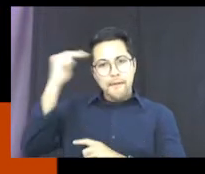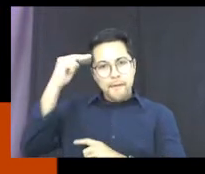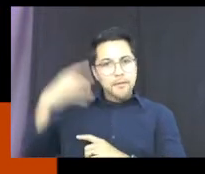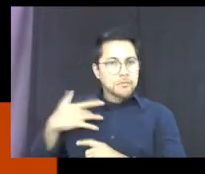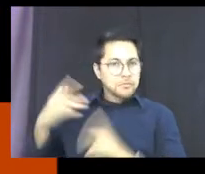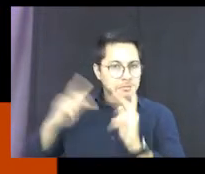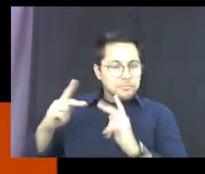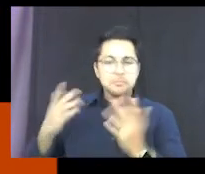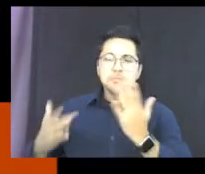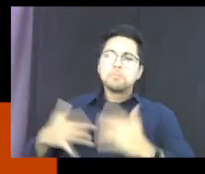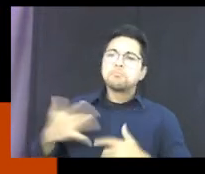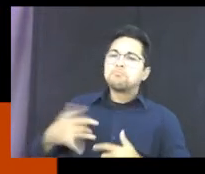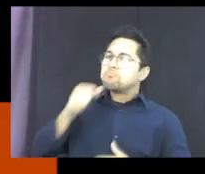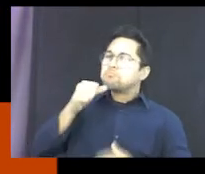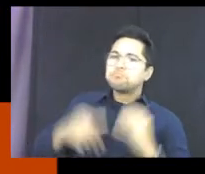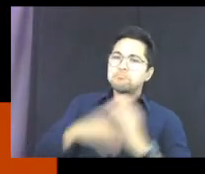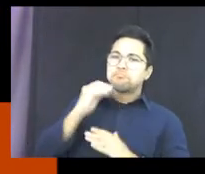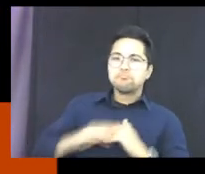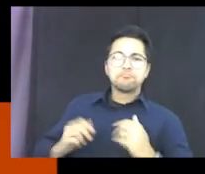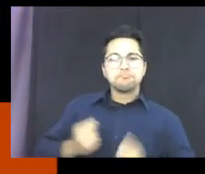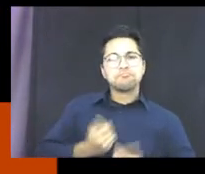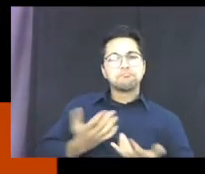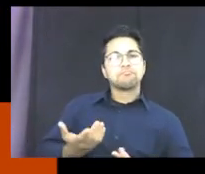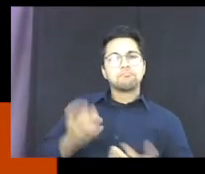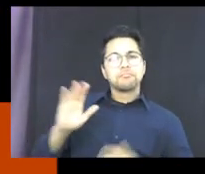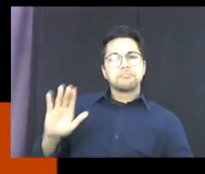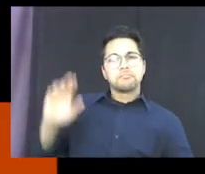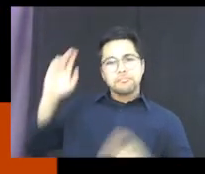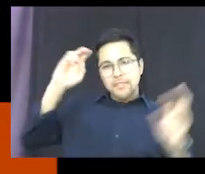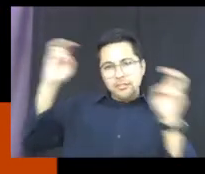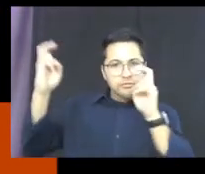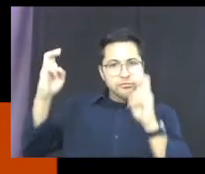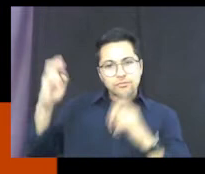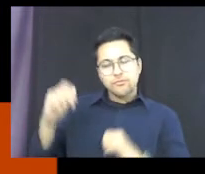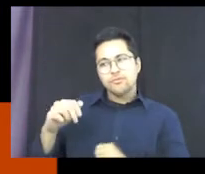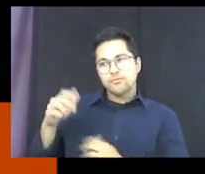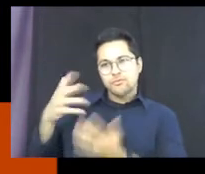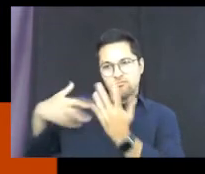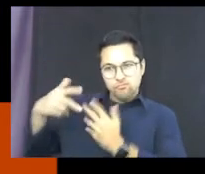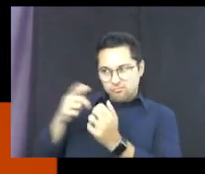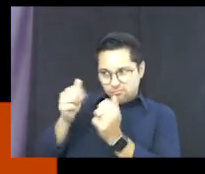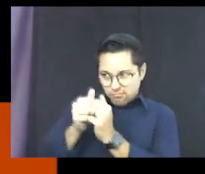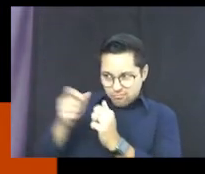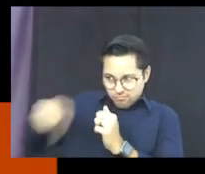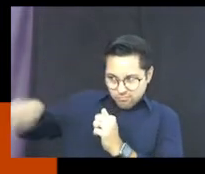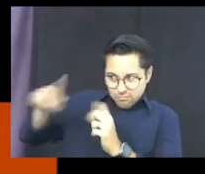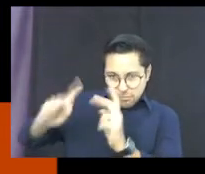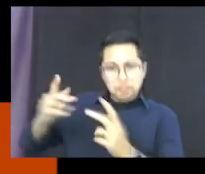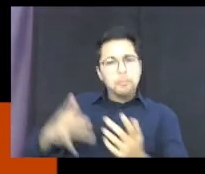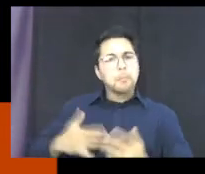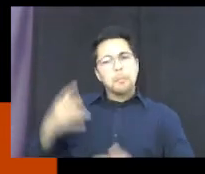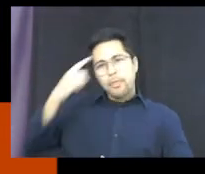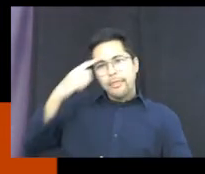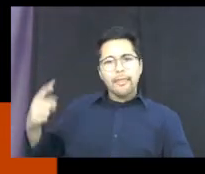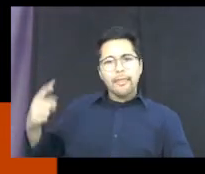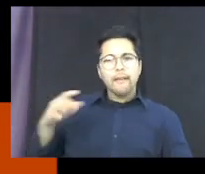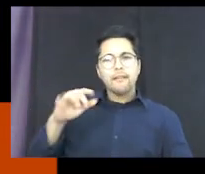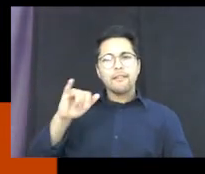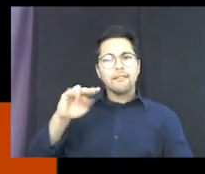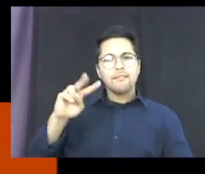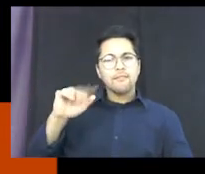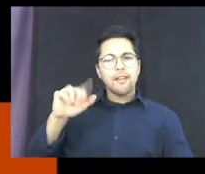feel uncomfortable expressing their issues among the neurotypical adults and may feel that they are invaders